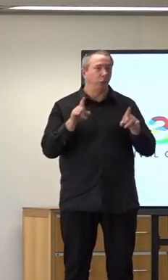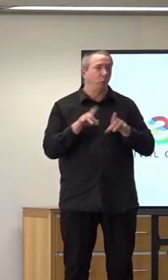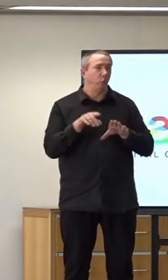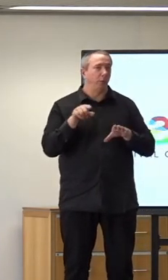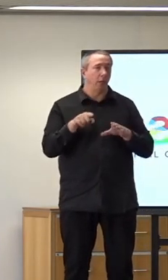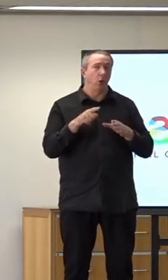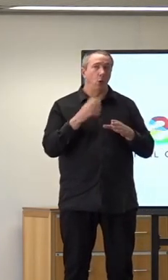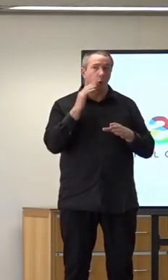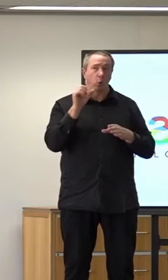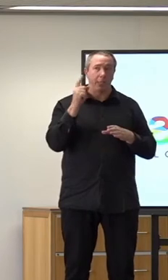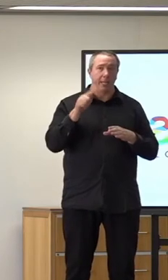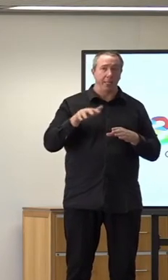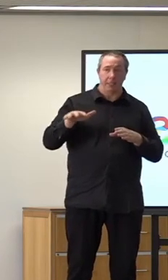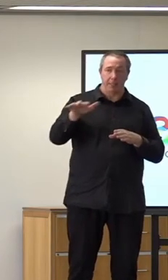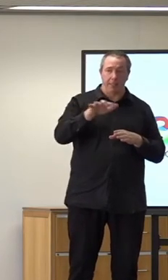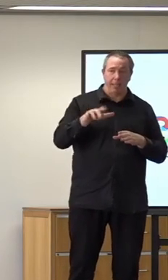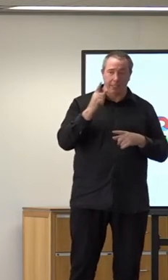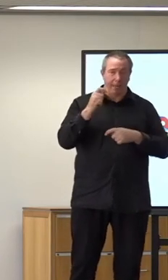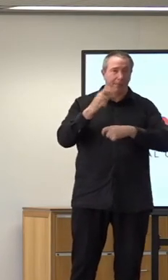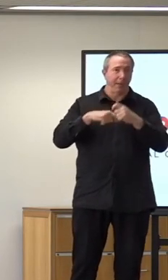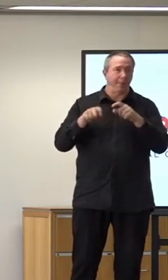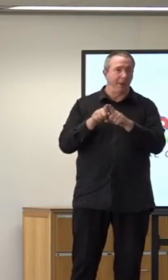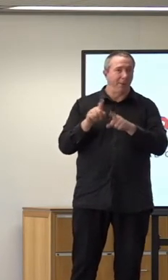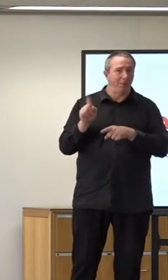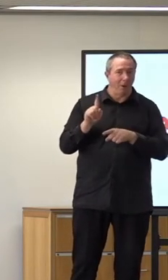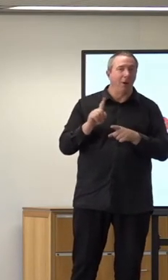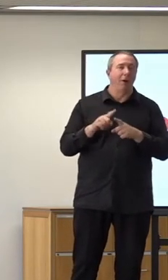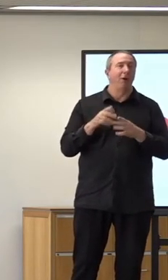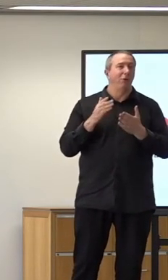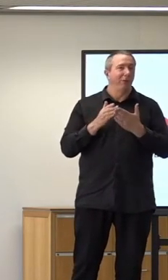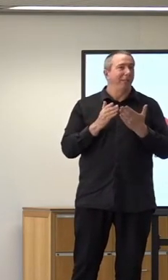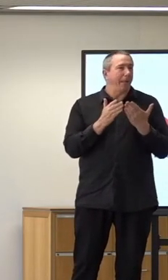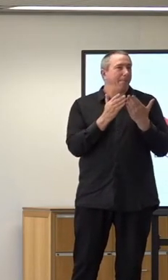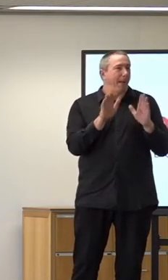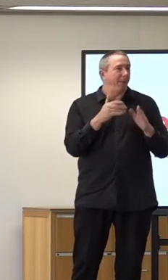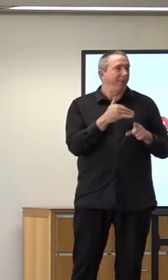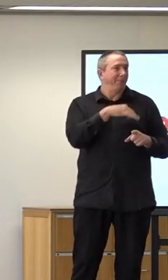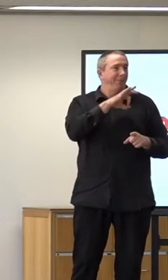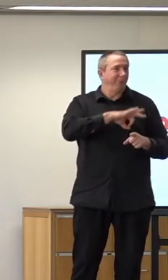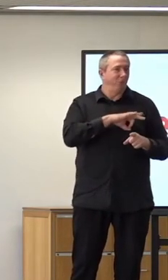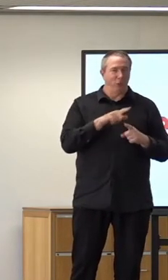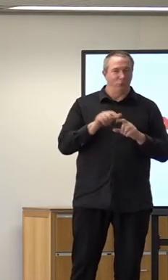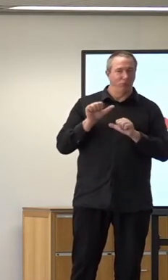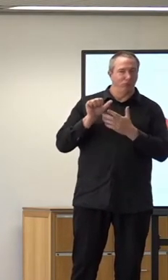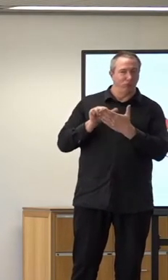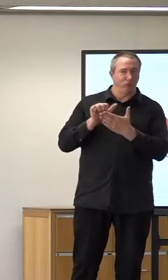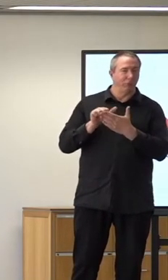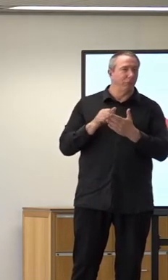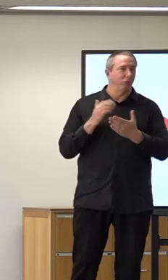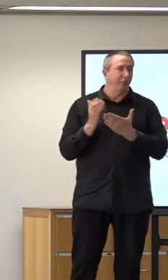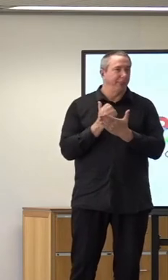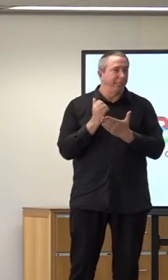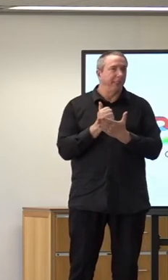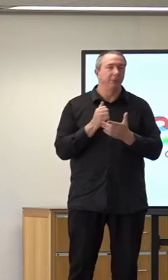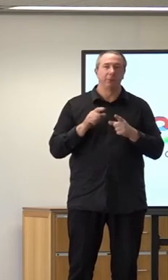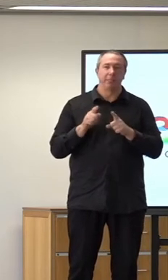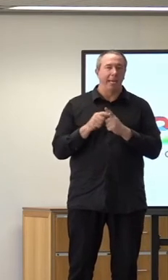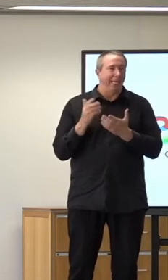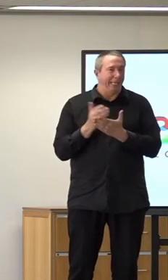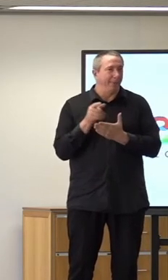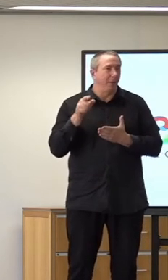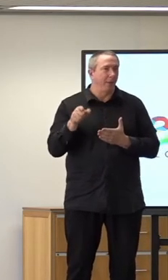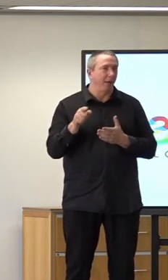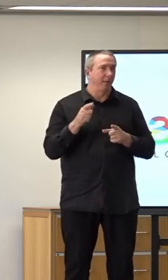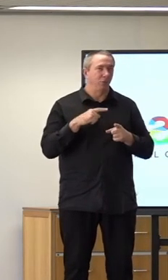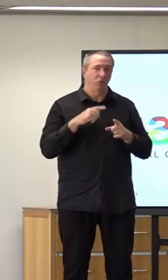understand what the space can be. They are such a public good that we need to protect and, you know, fund and keep at all costs, because they're